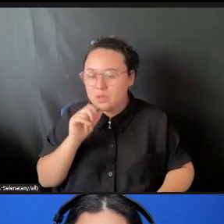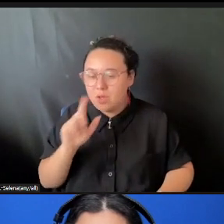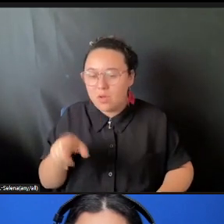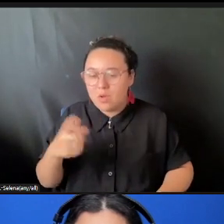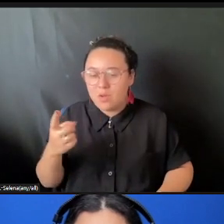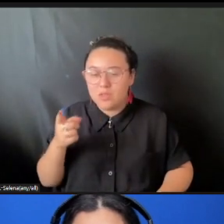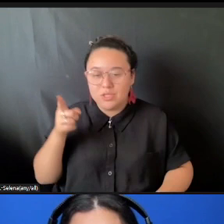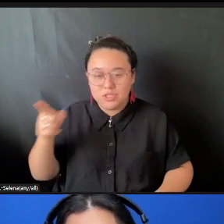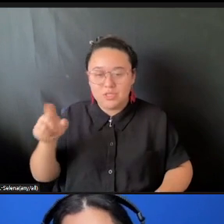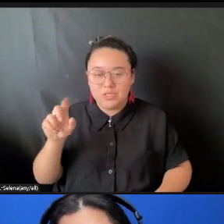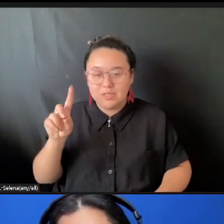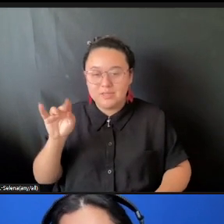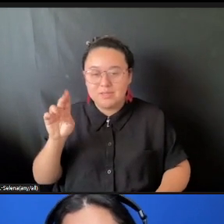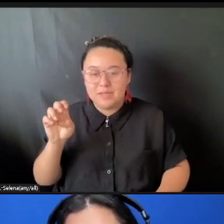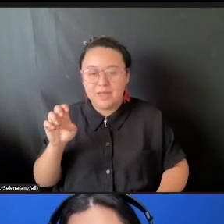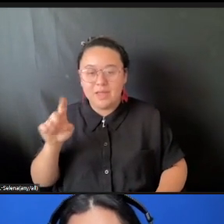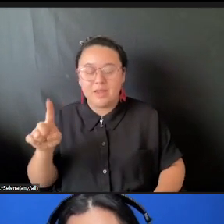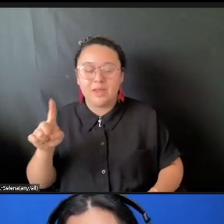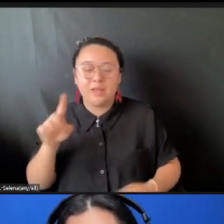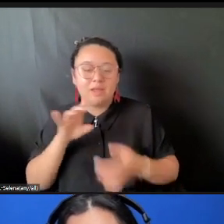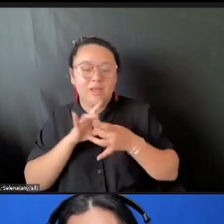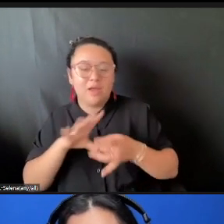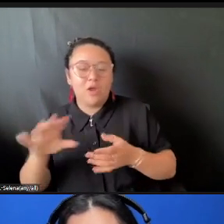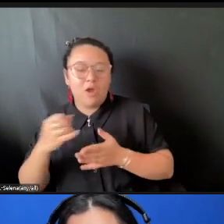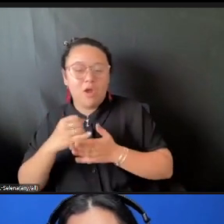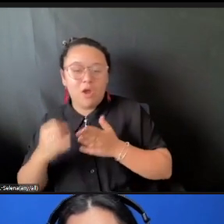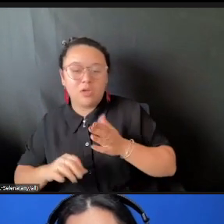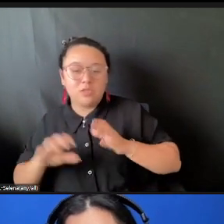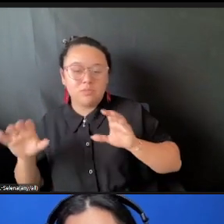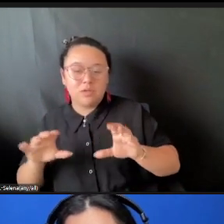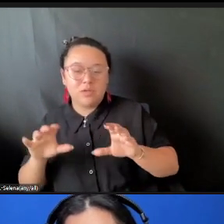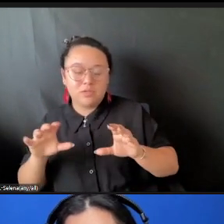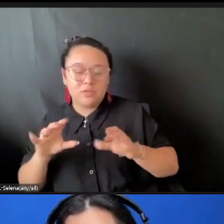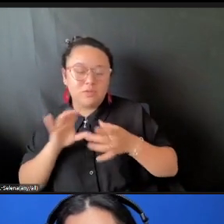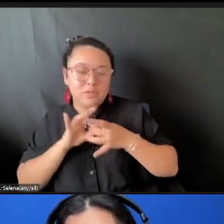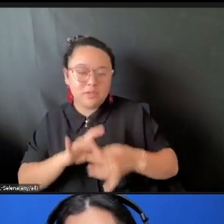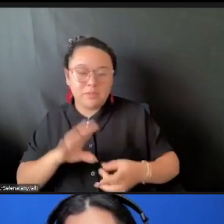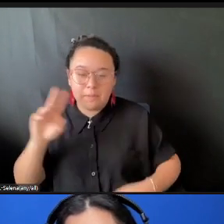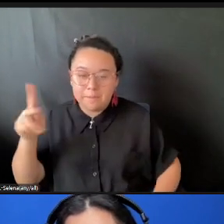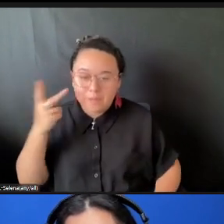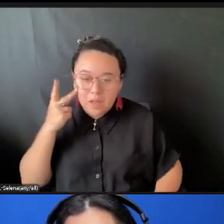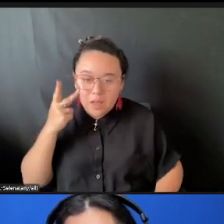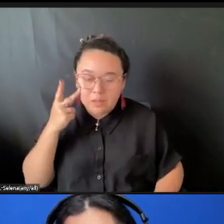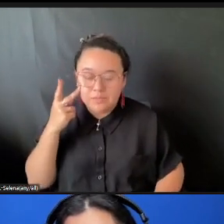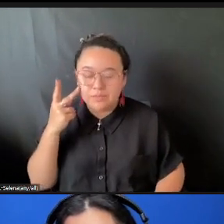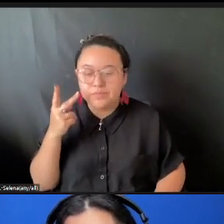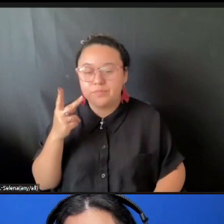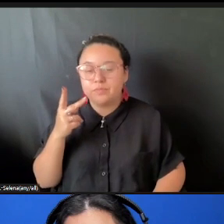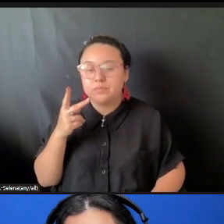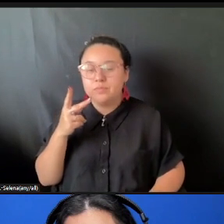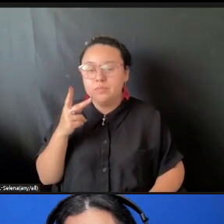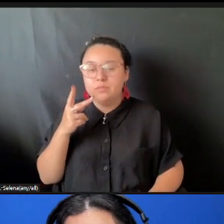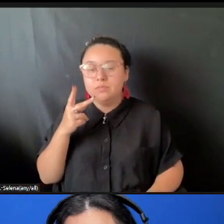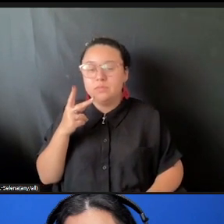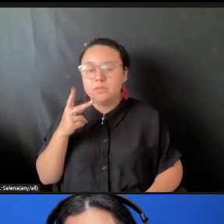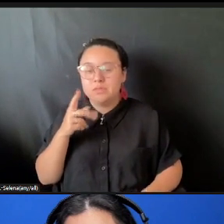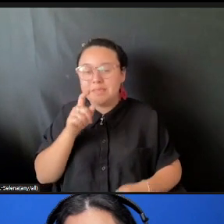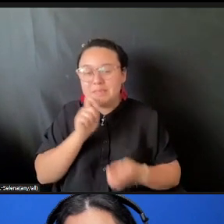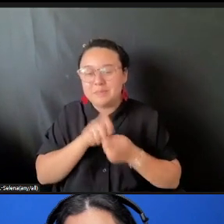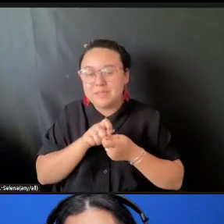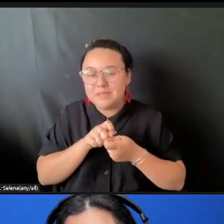she anchoring her artistic practice in politics and